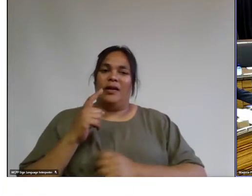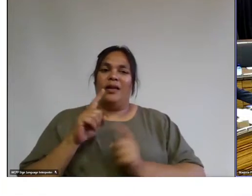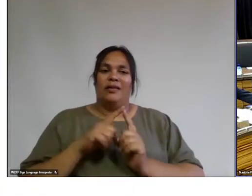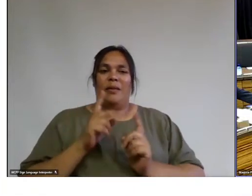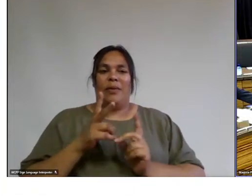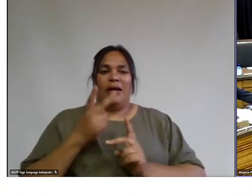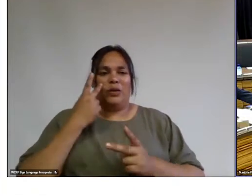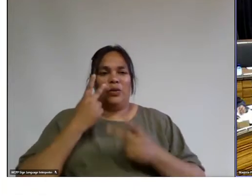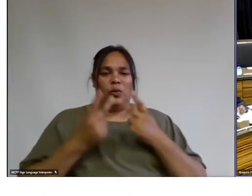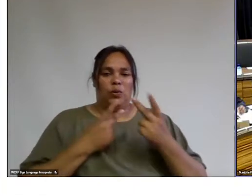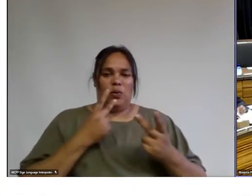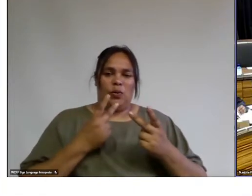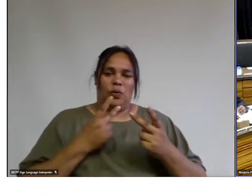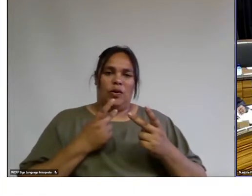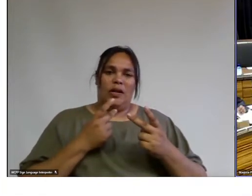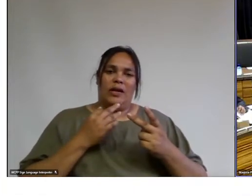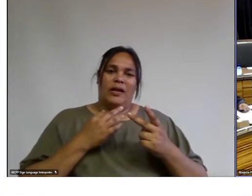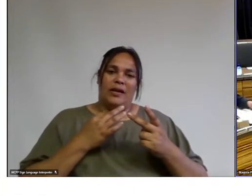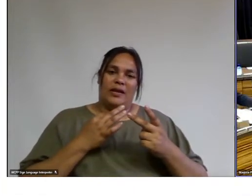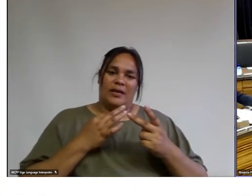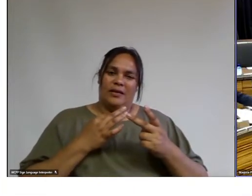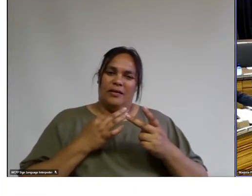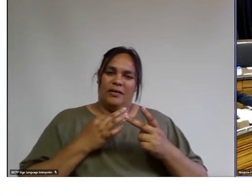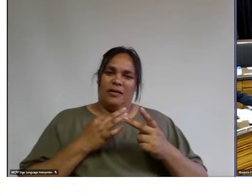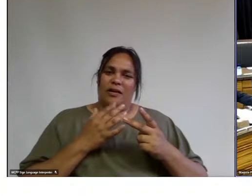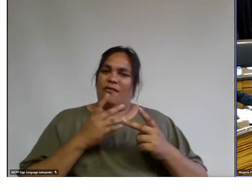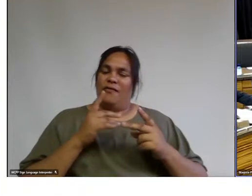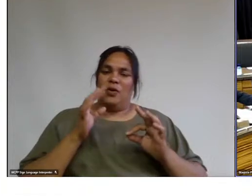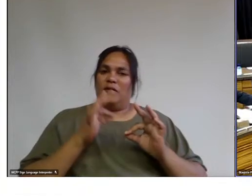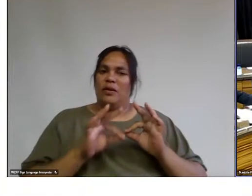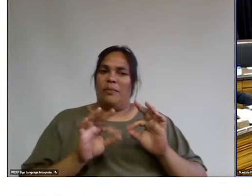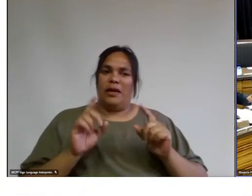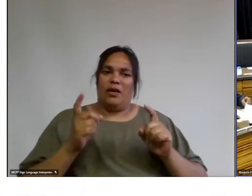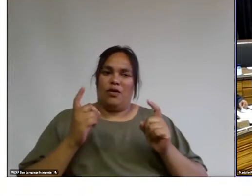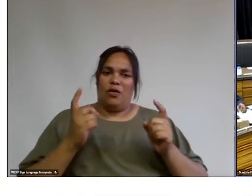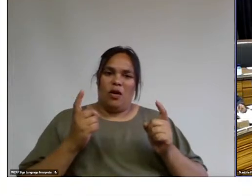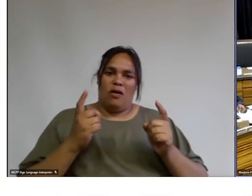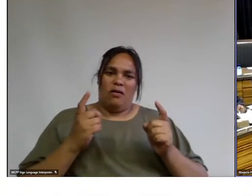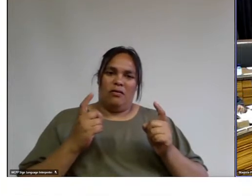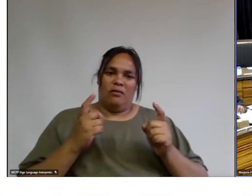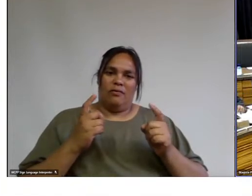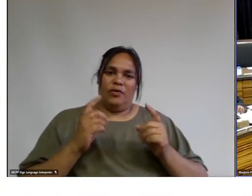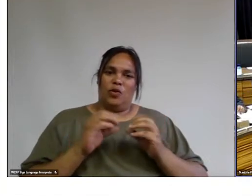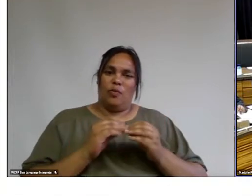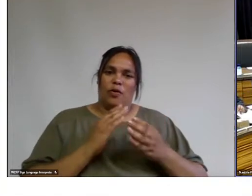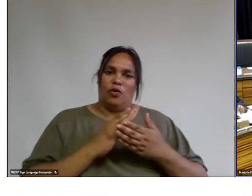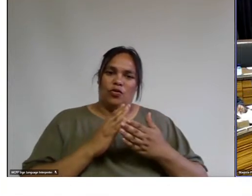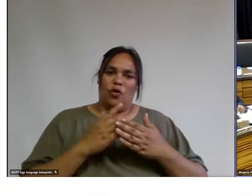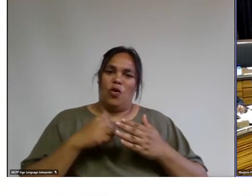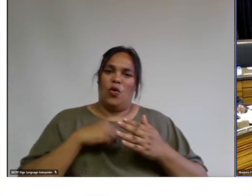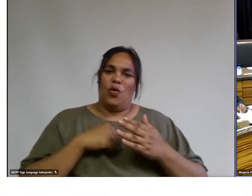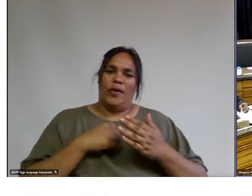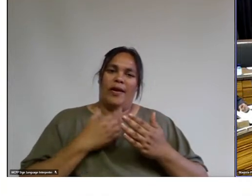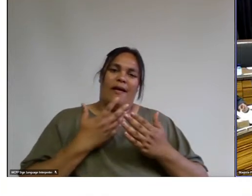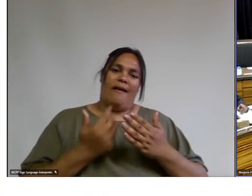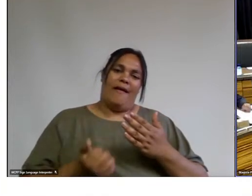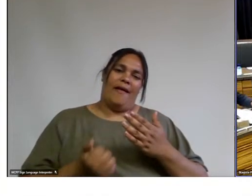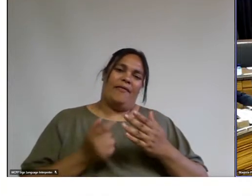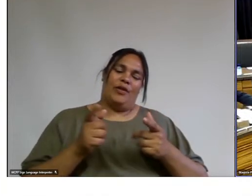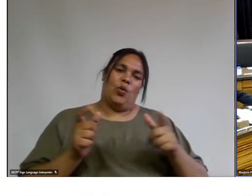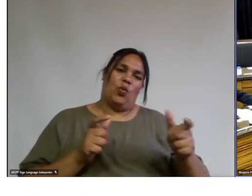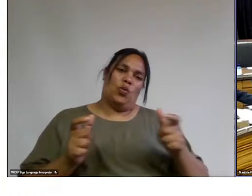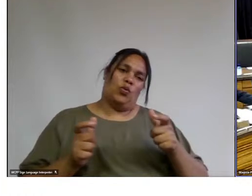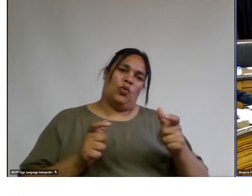whether we can't simplify some of these to make sure that we can actually have the levels of